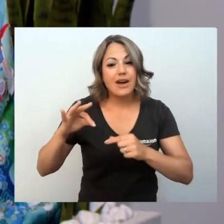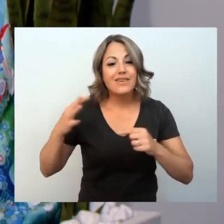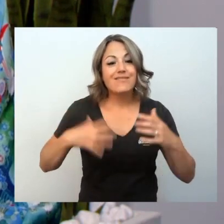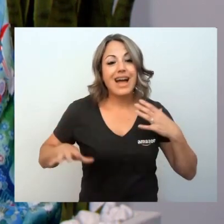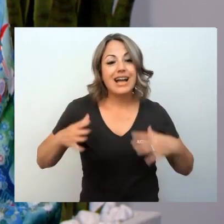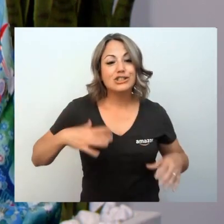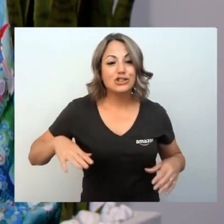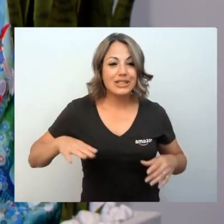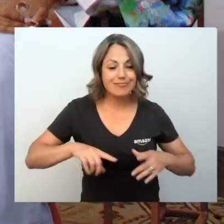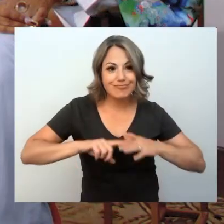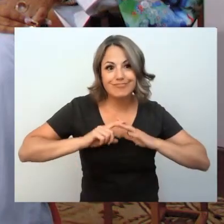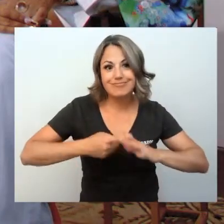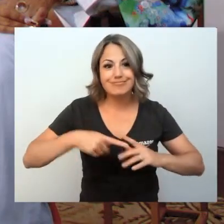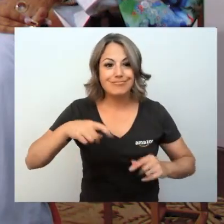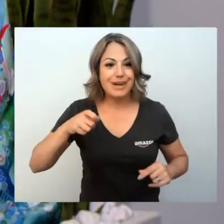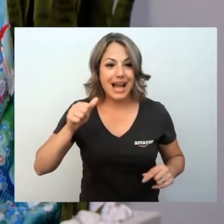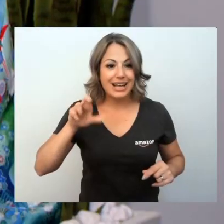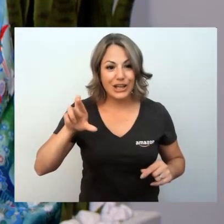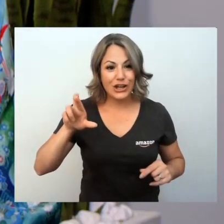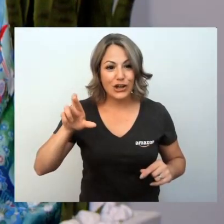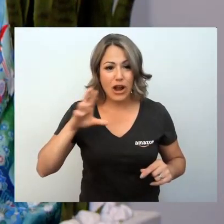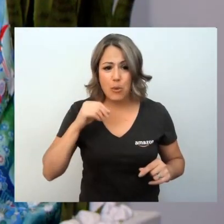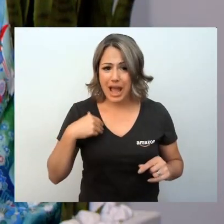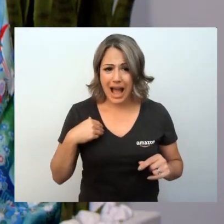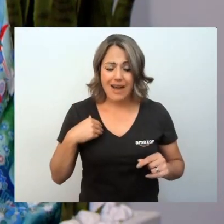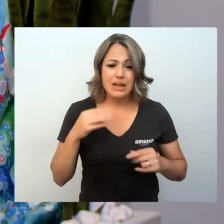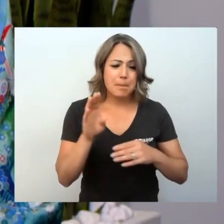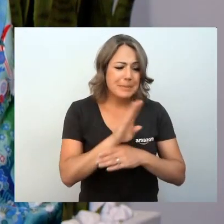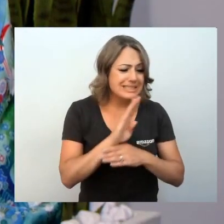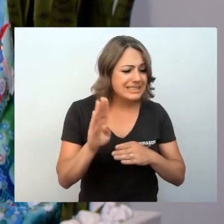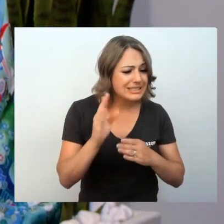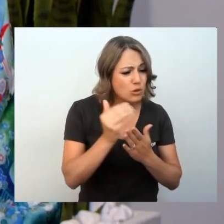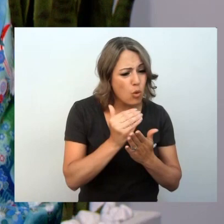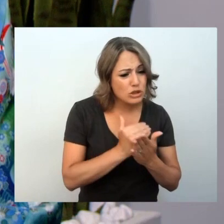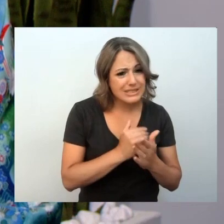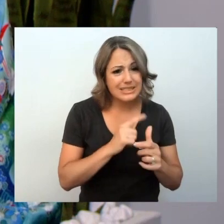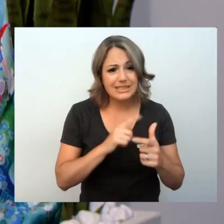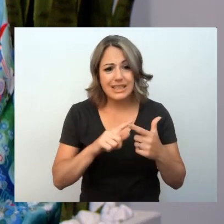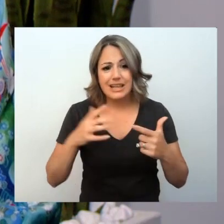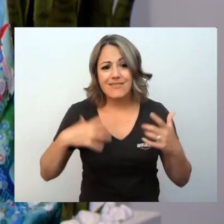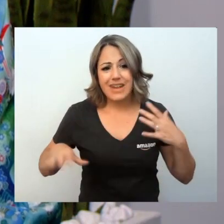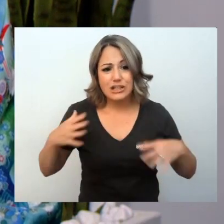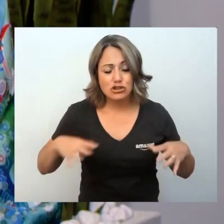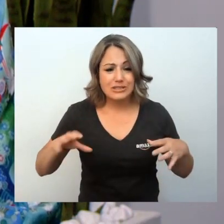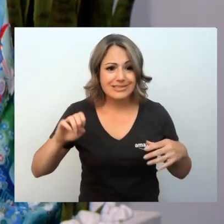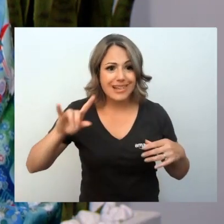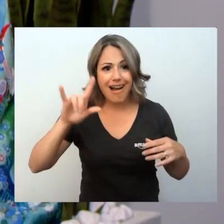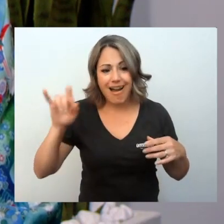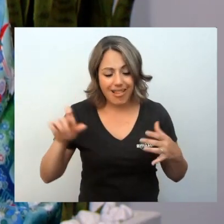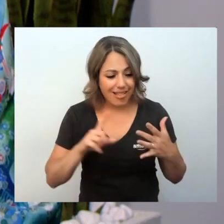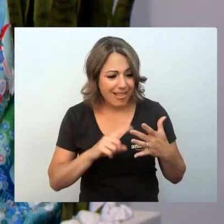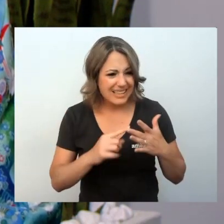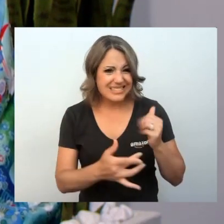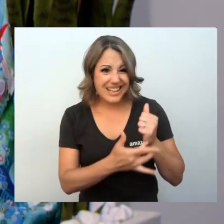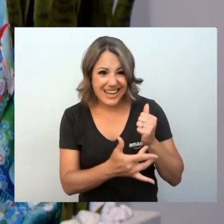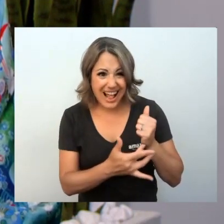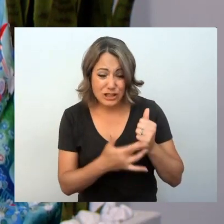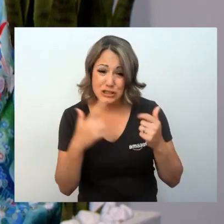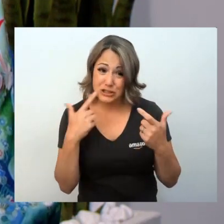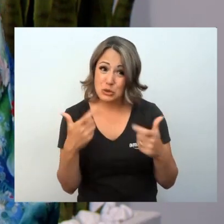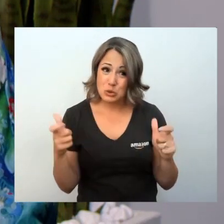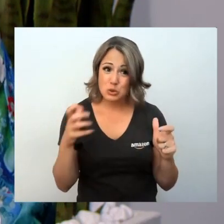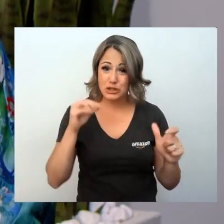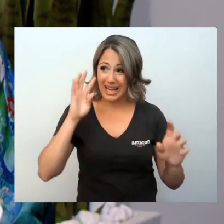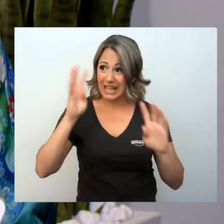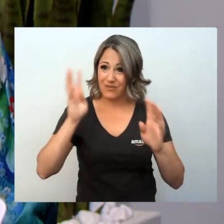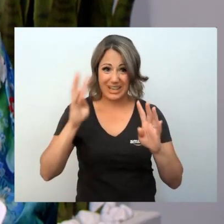such as yourself. And, you know, they have courses such as business and fashion styling and fashion and technology, which is huge and innovative.